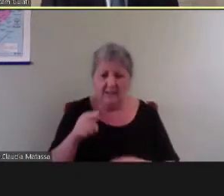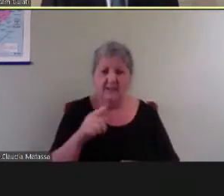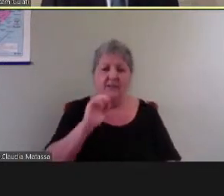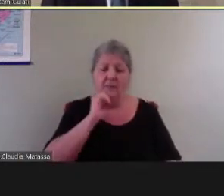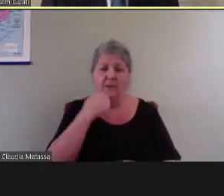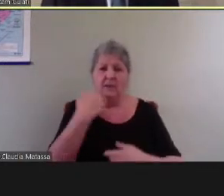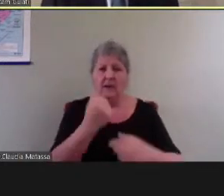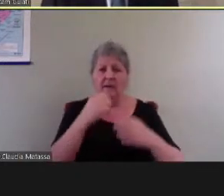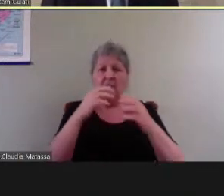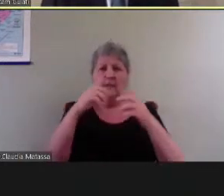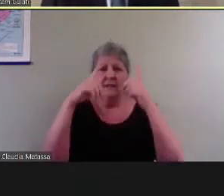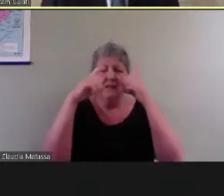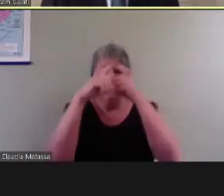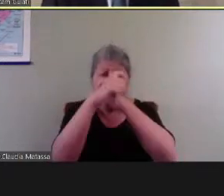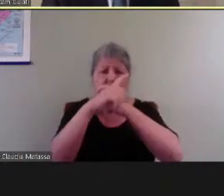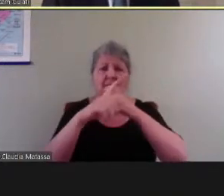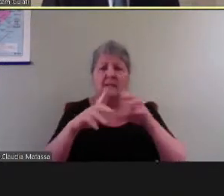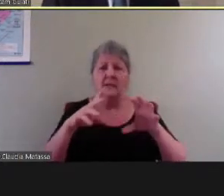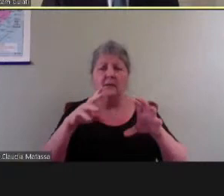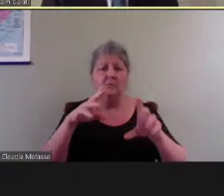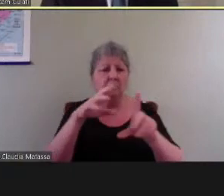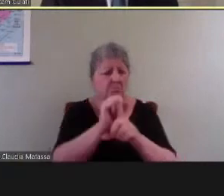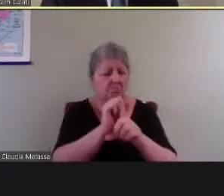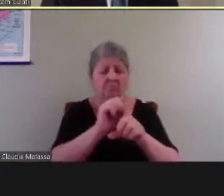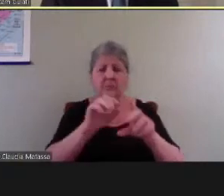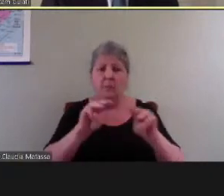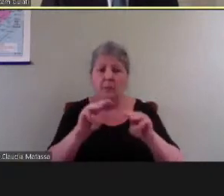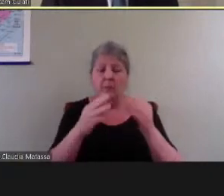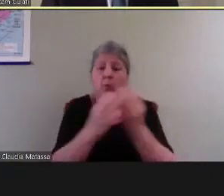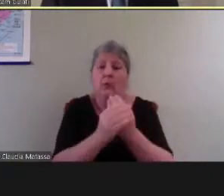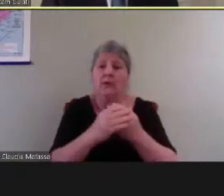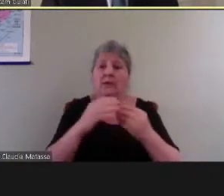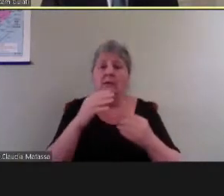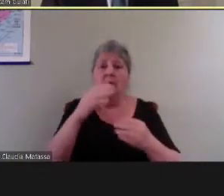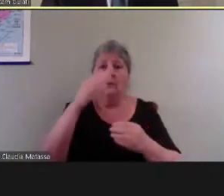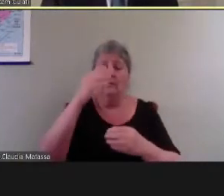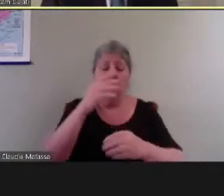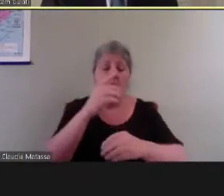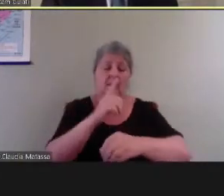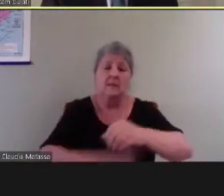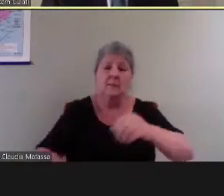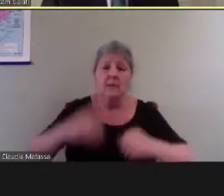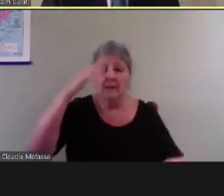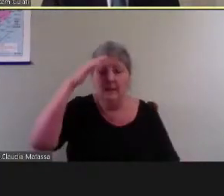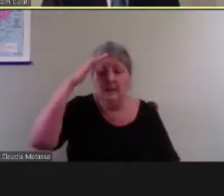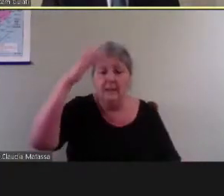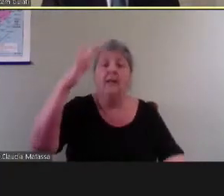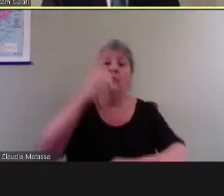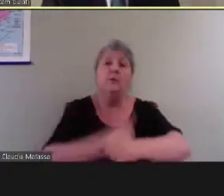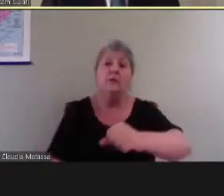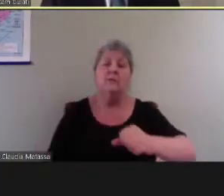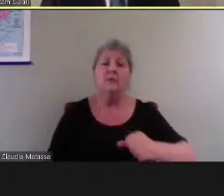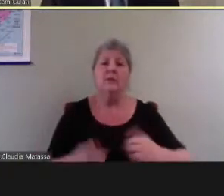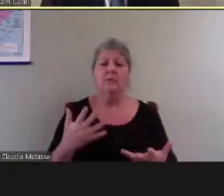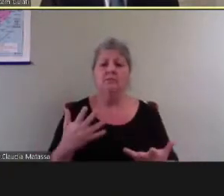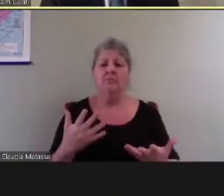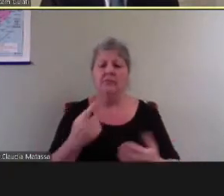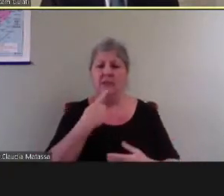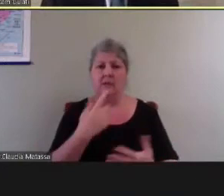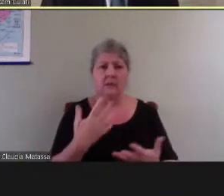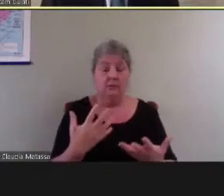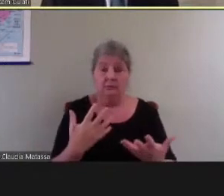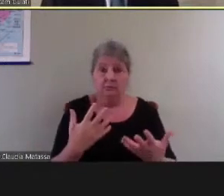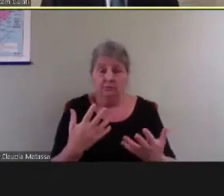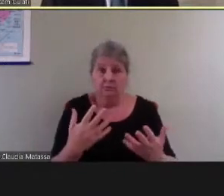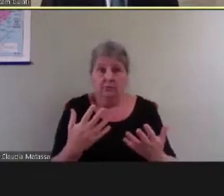great difficulty identifying people with intellectual disabilities when they interface with people in the community. They say they can't identify